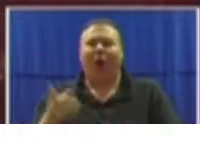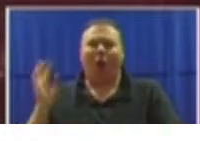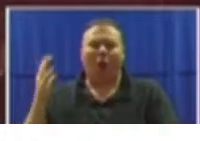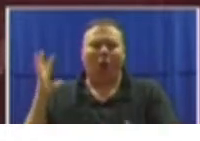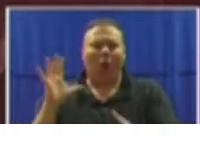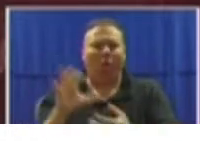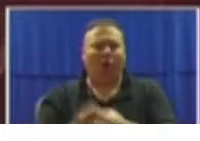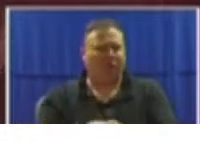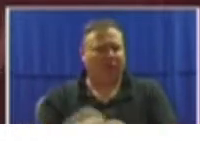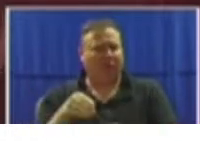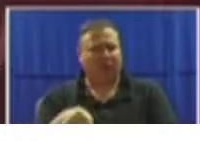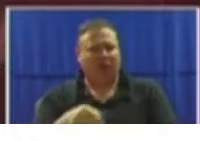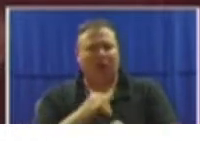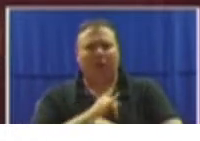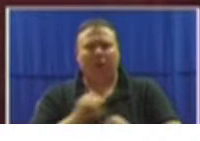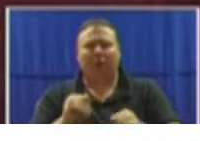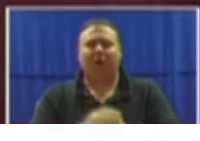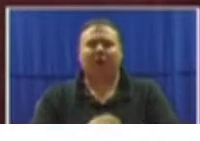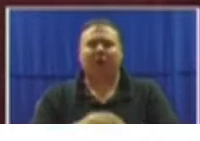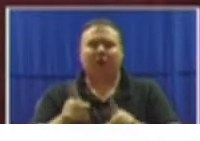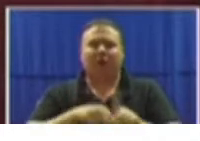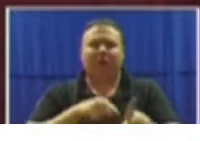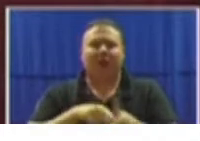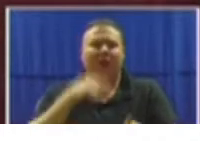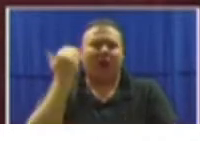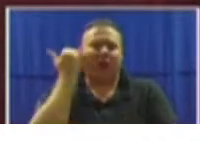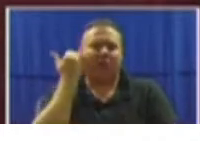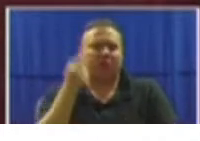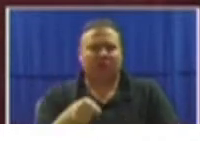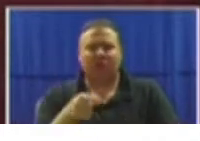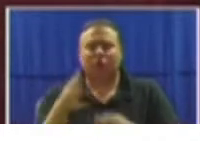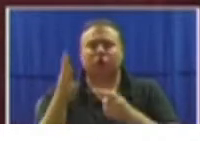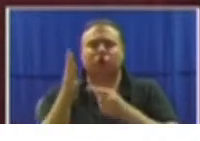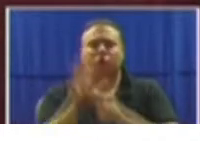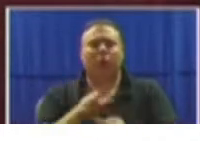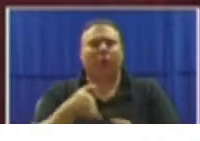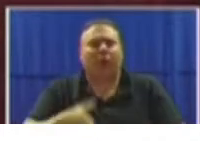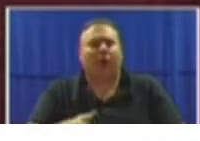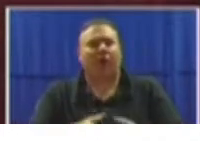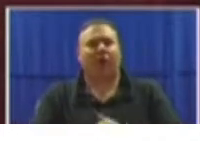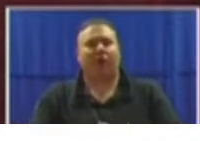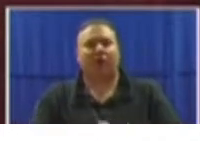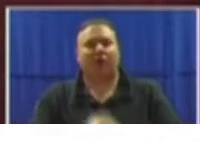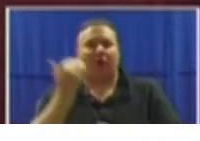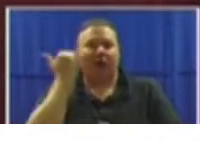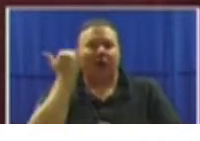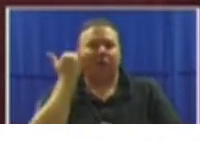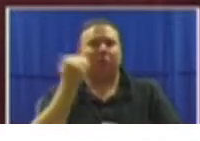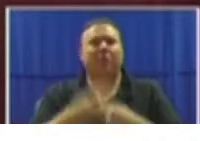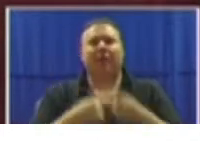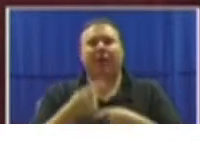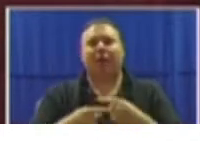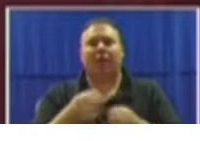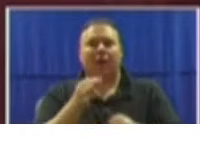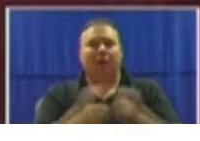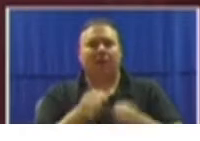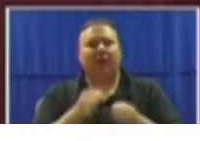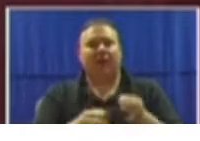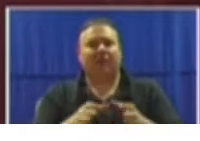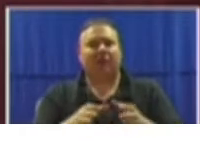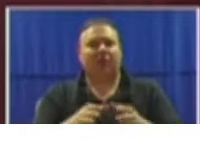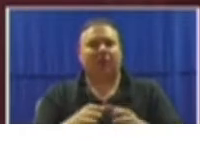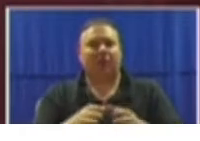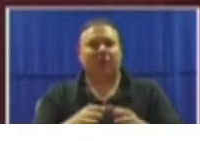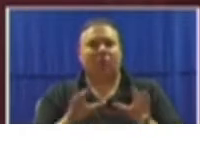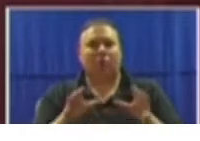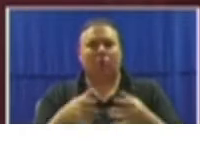point? Failed statehood stares us squarely in the eyes. This government has become a political antagonist